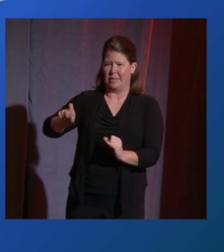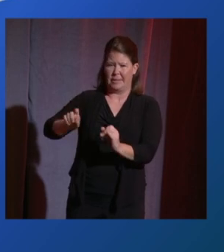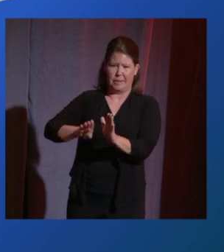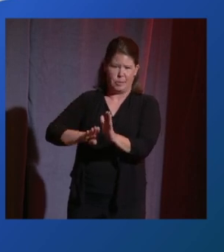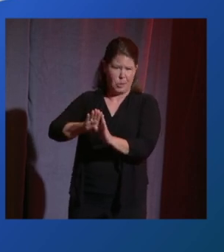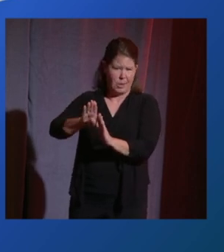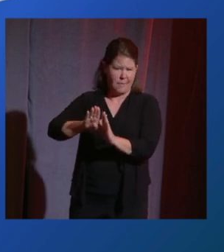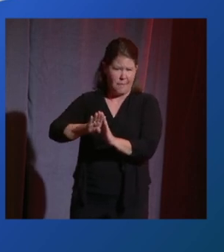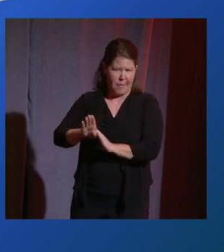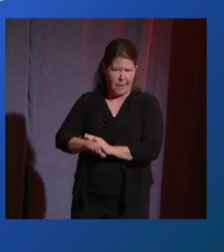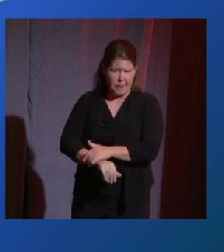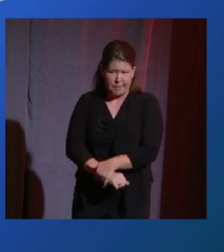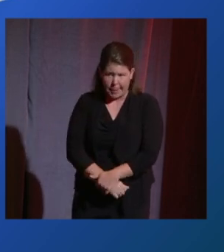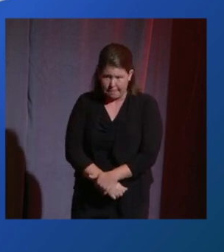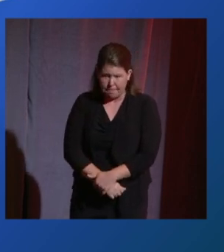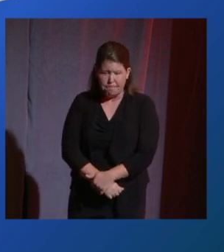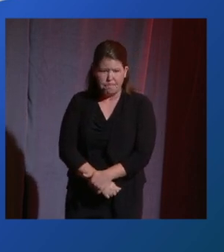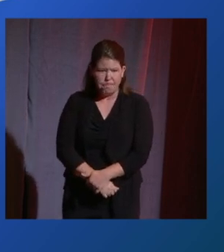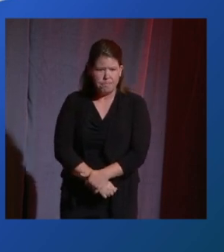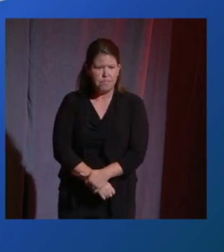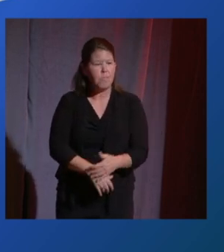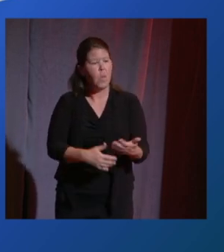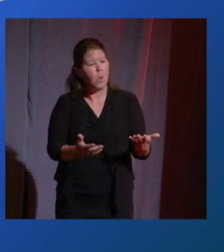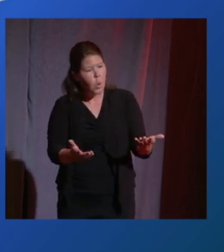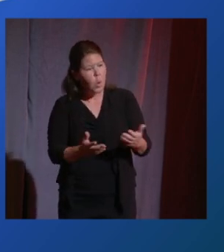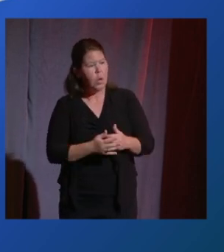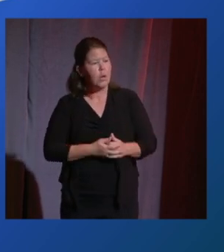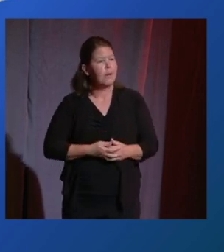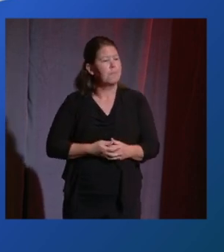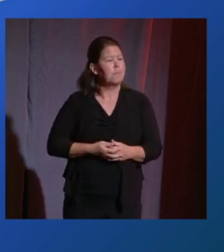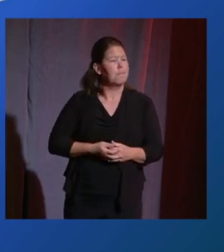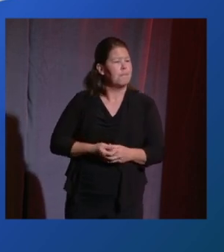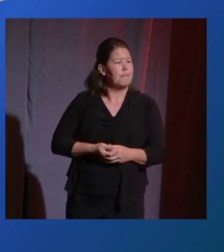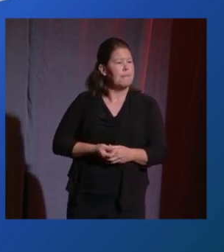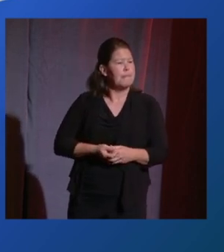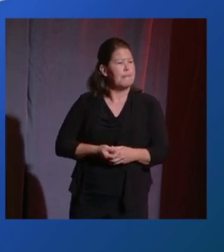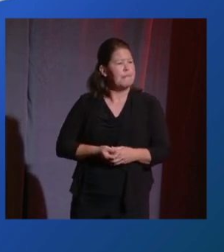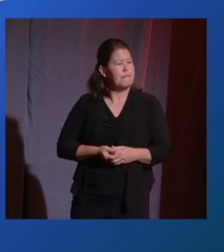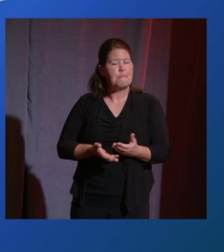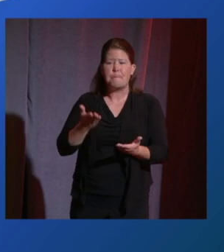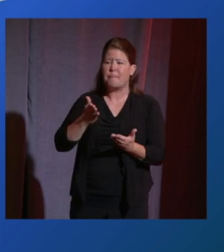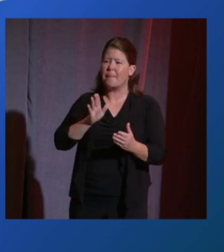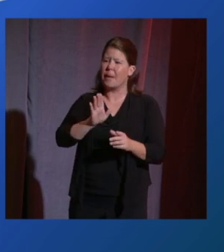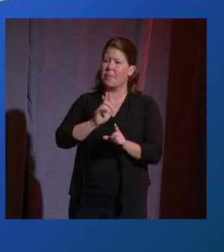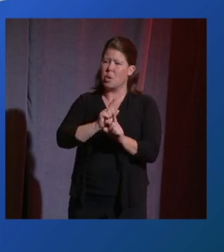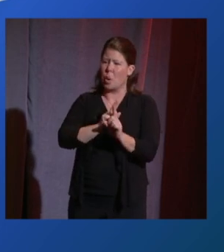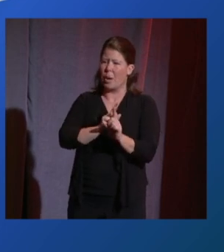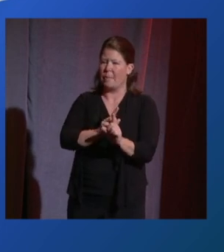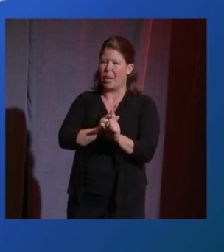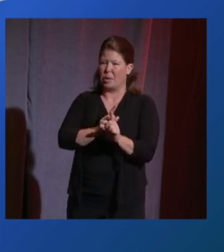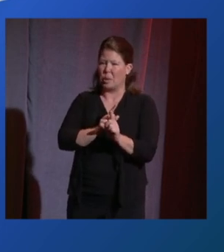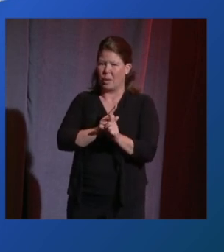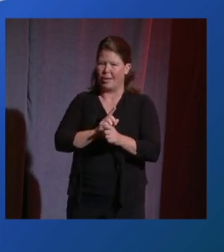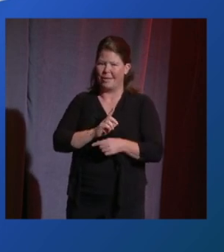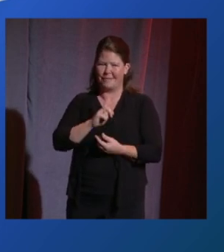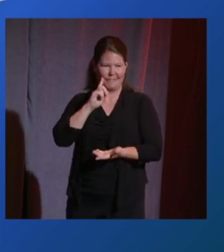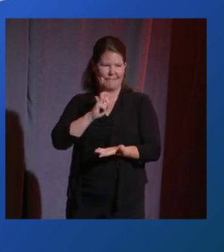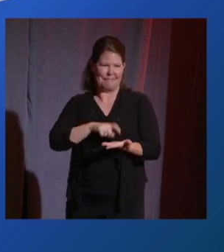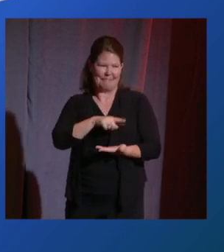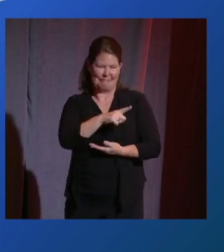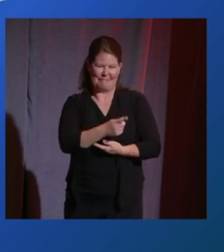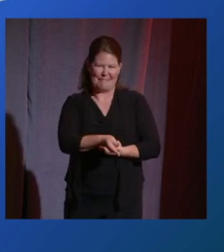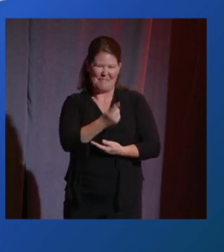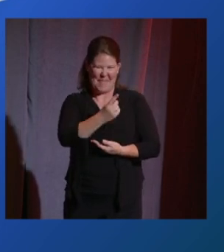develop and or what are some areas that that your mentors I I see one here in the the front